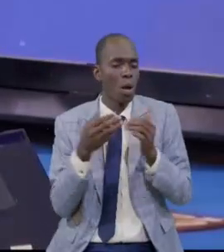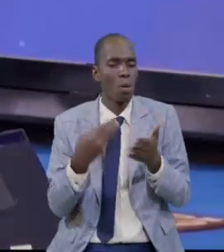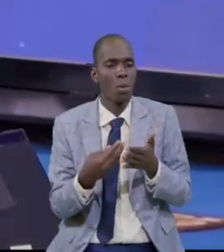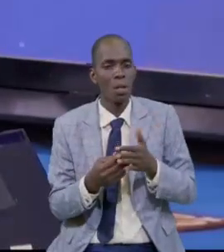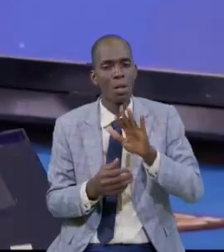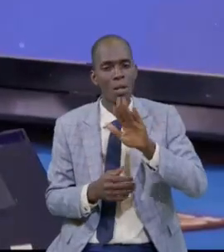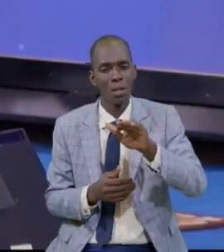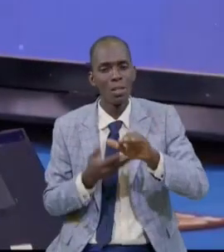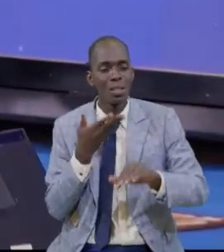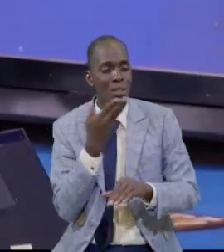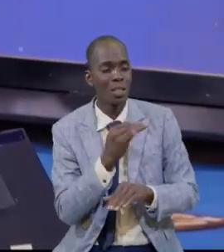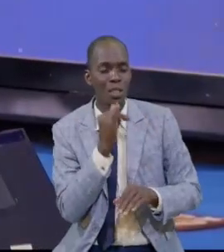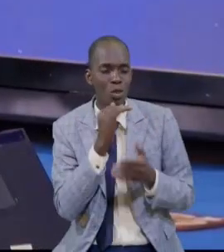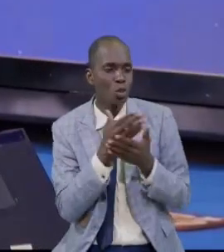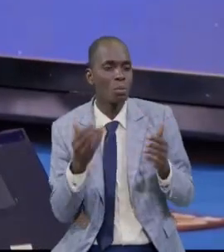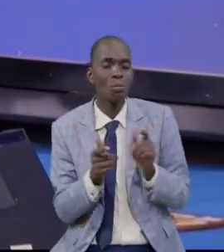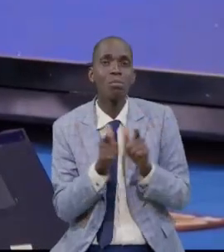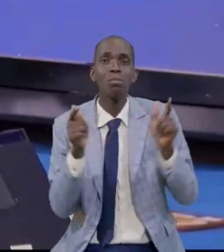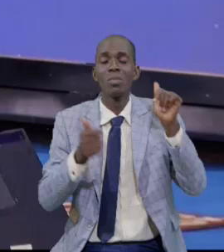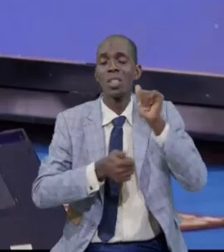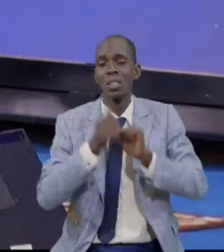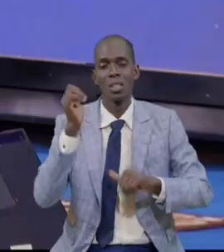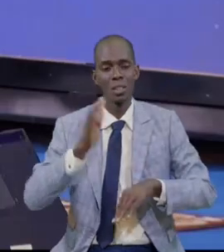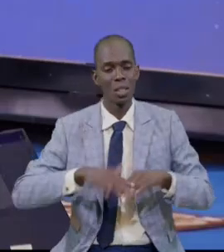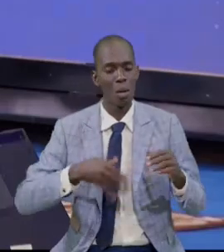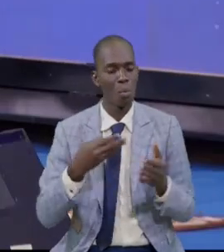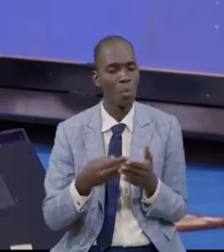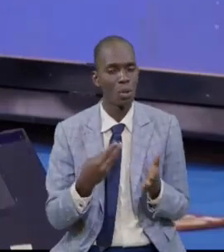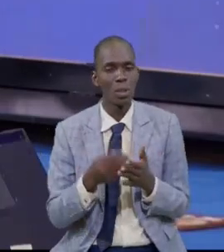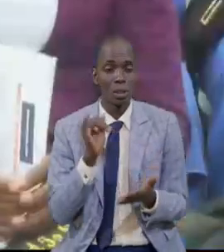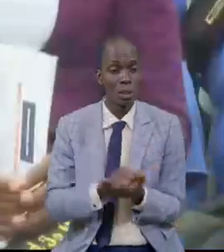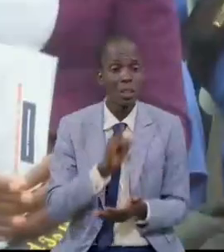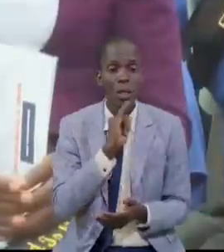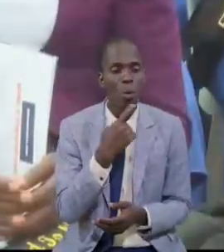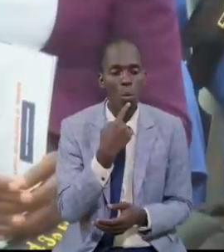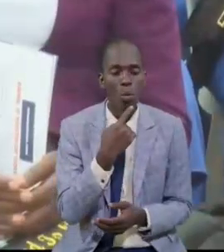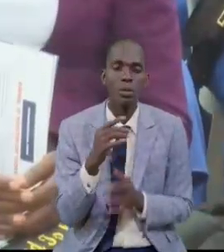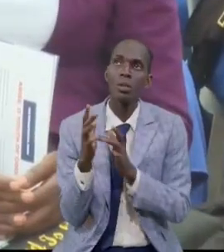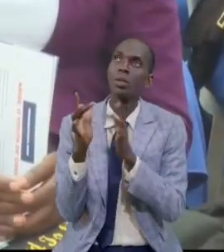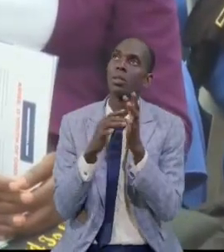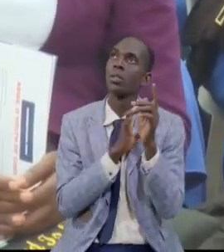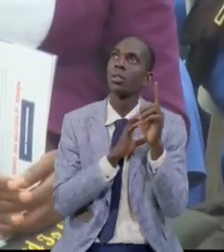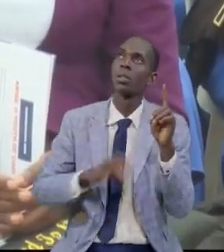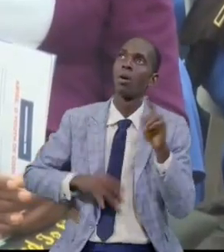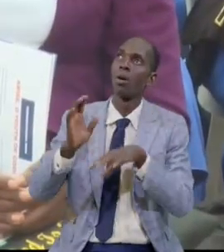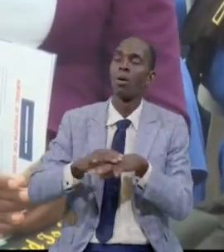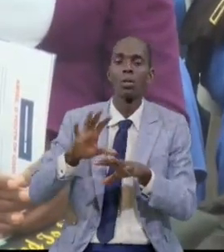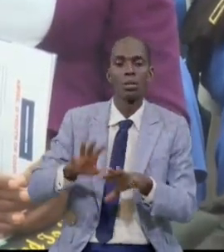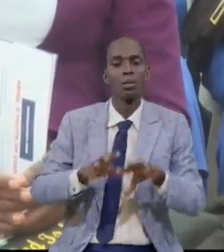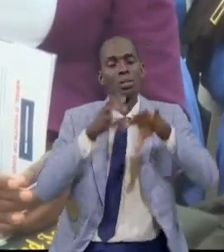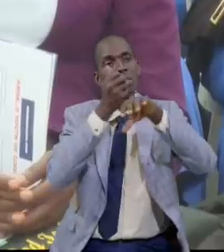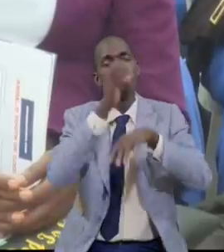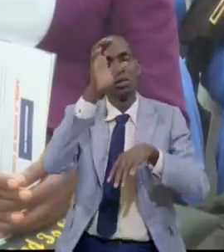sacrifice of the Lord Jesus Christ on the cross of Calvary. And he will redeem you. He will restore